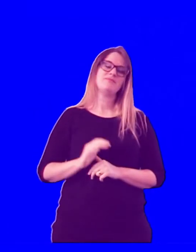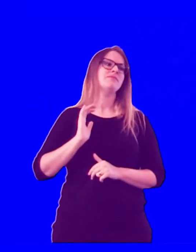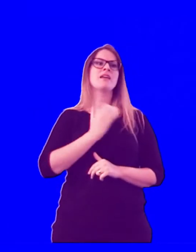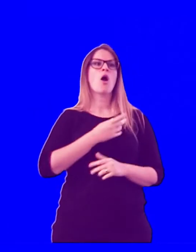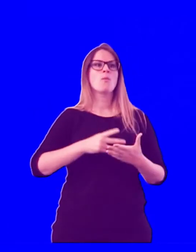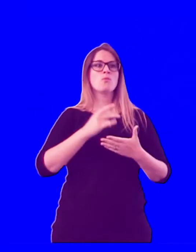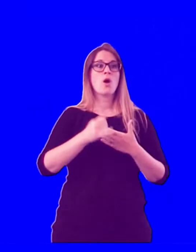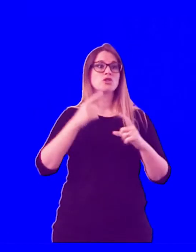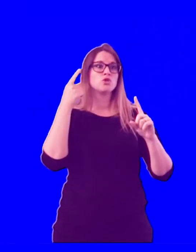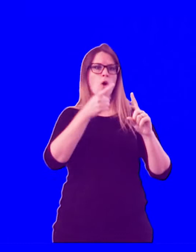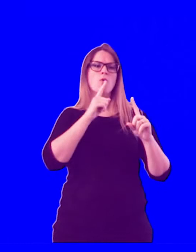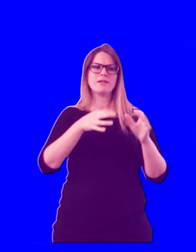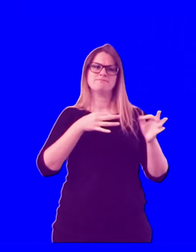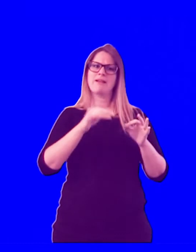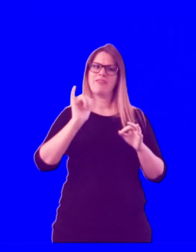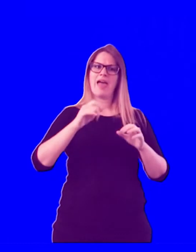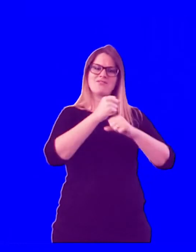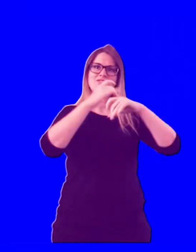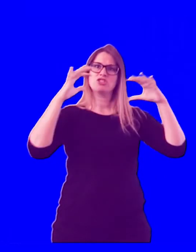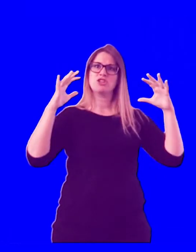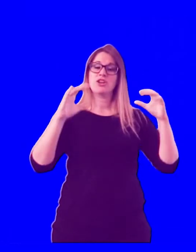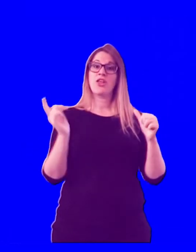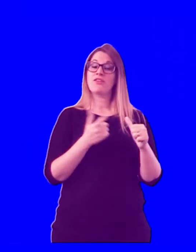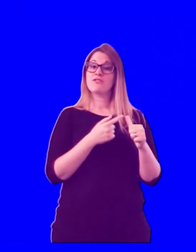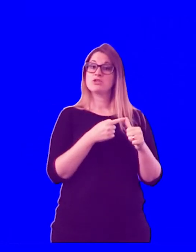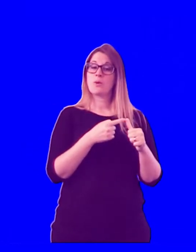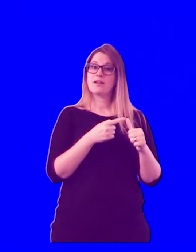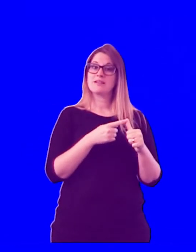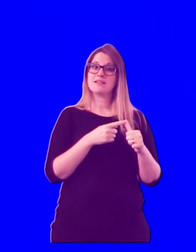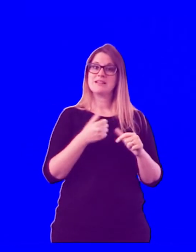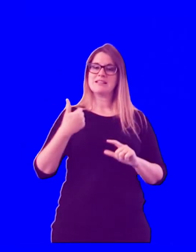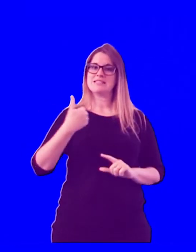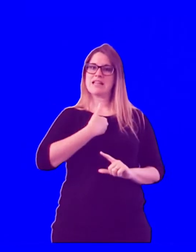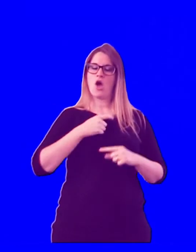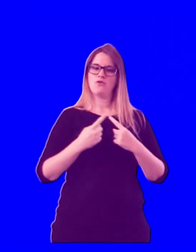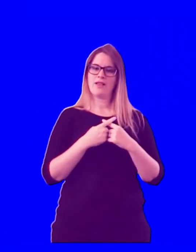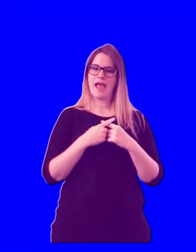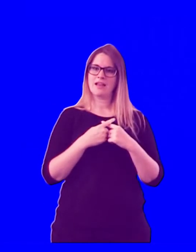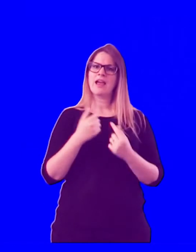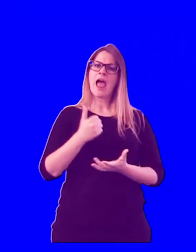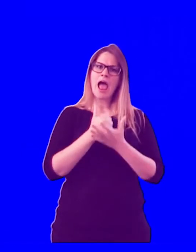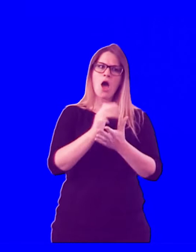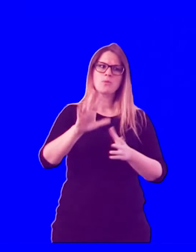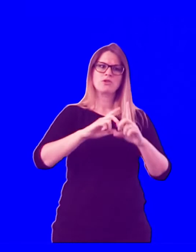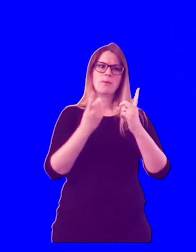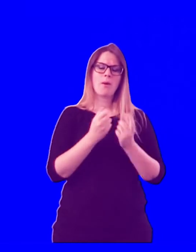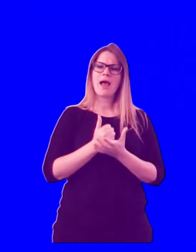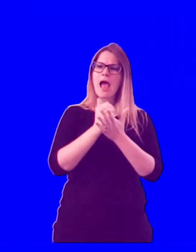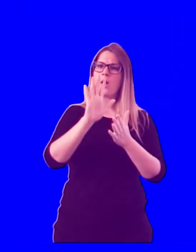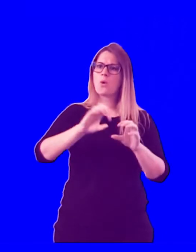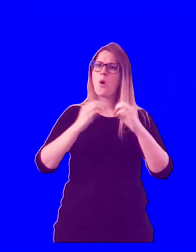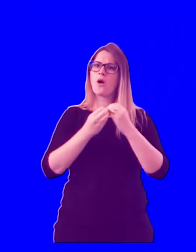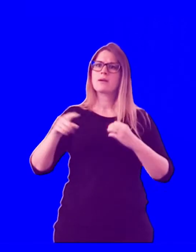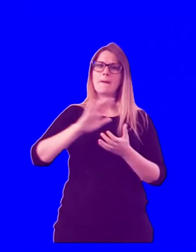Our project goals articulate that vision. The first one, self-reliant. We want to help your departments and your